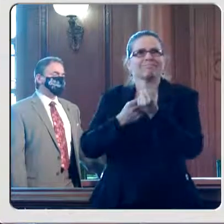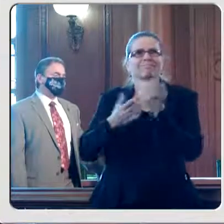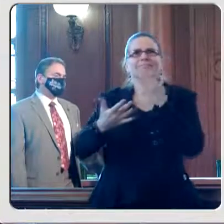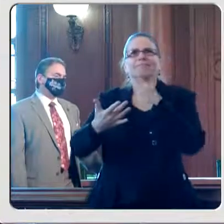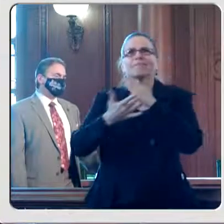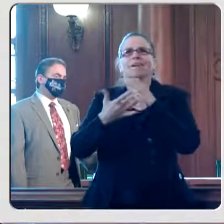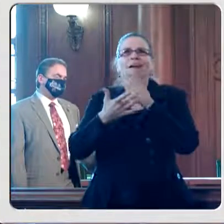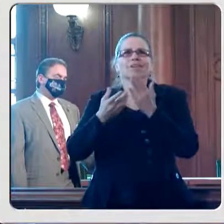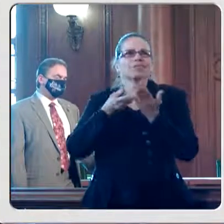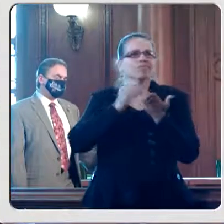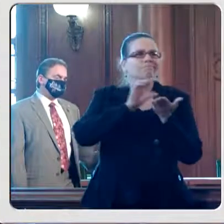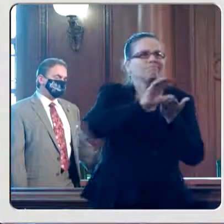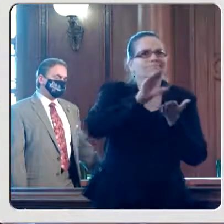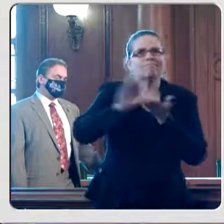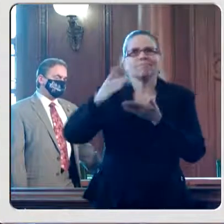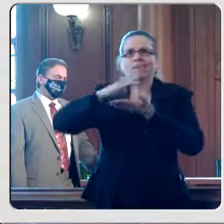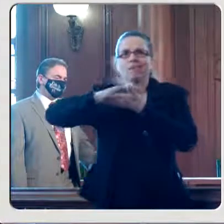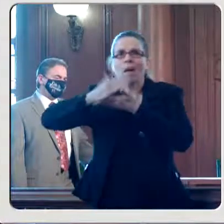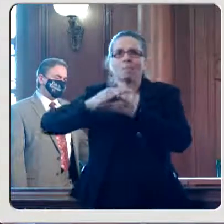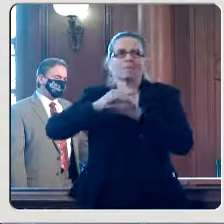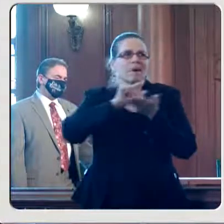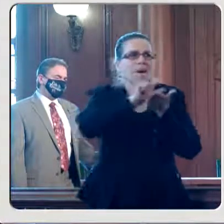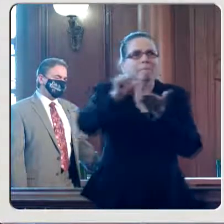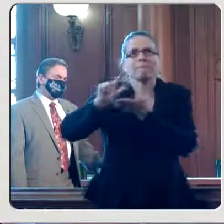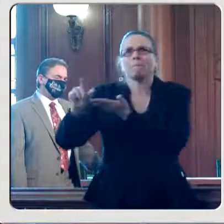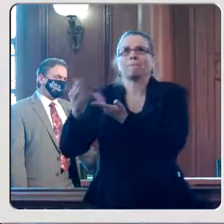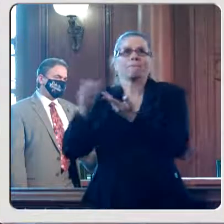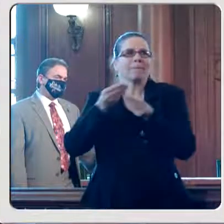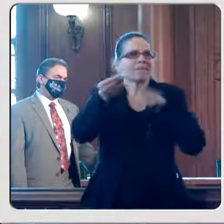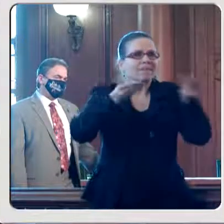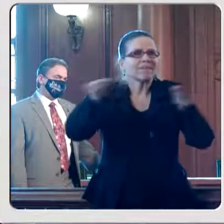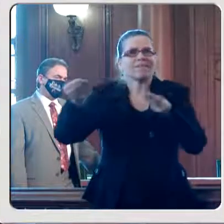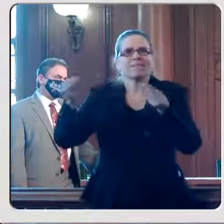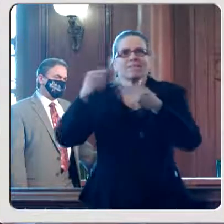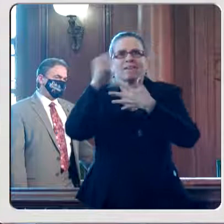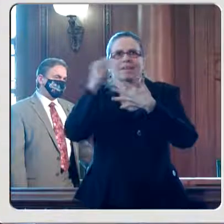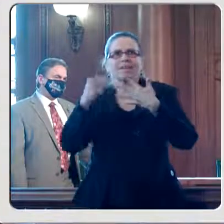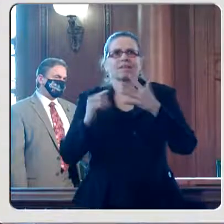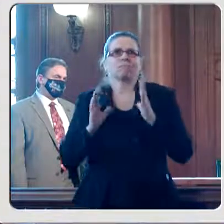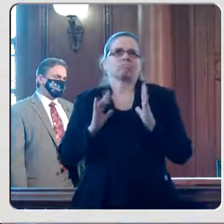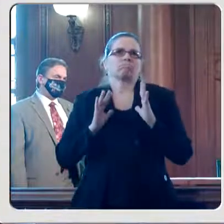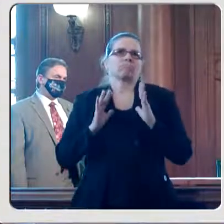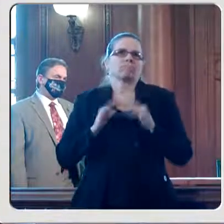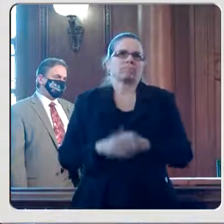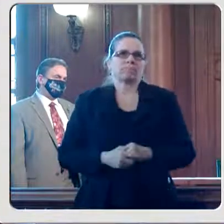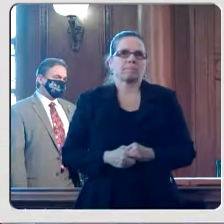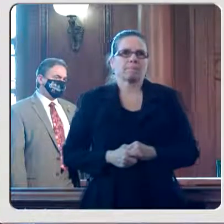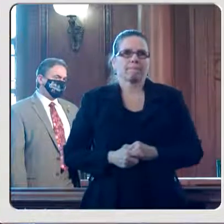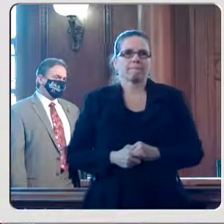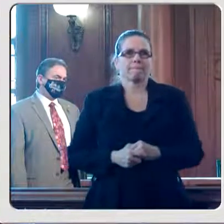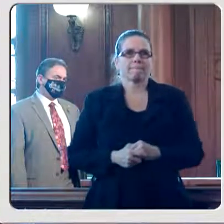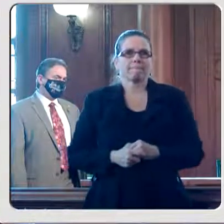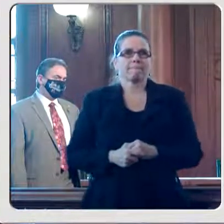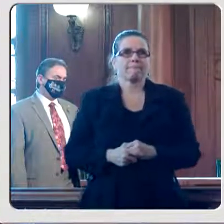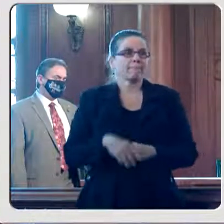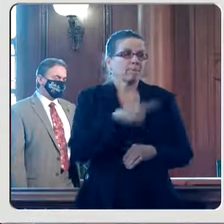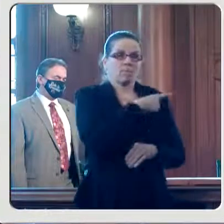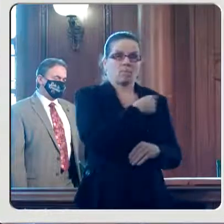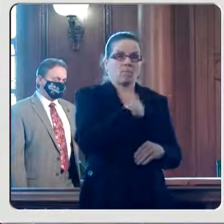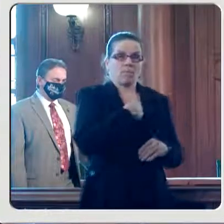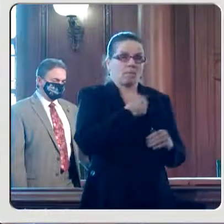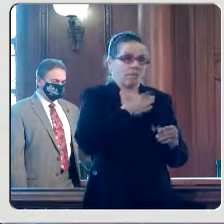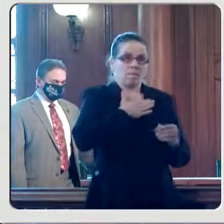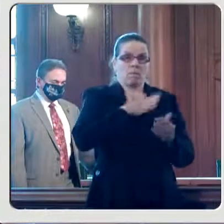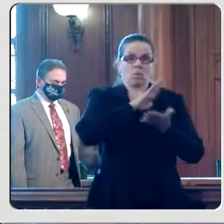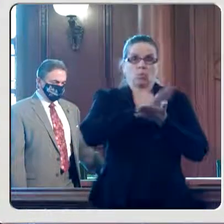needed. And again, all the technology and facility improvements have come out of the mayor's side of the budget. We have not